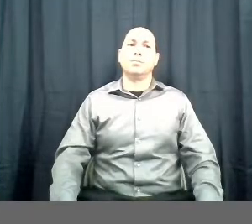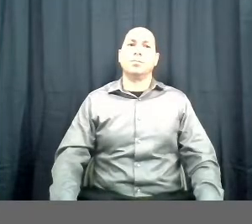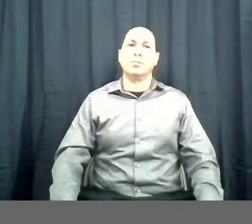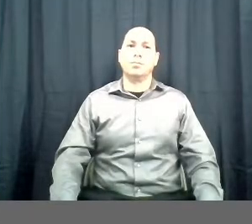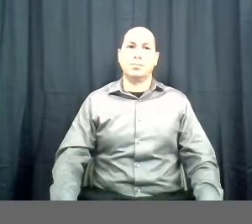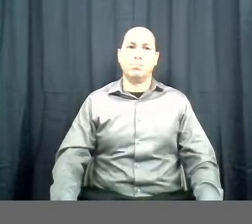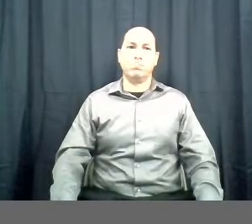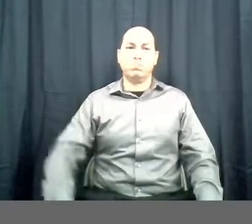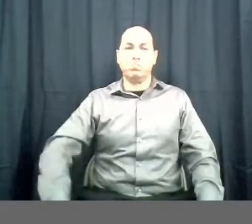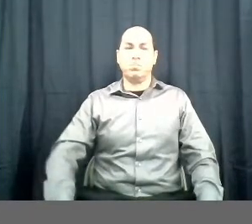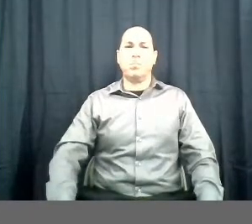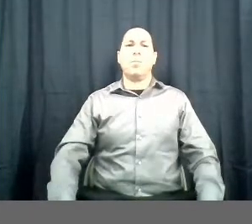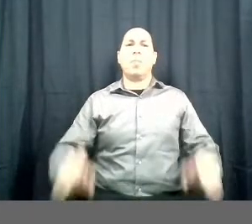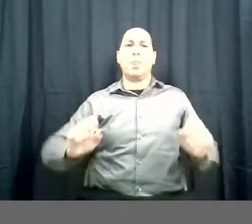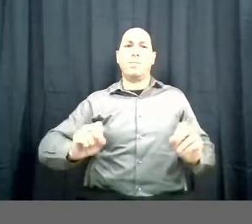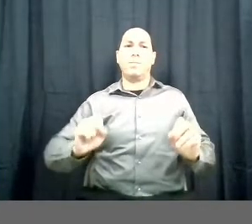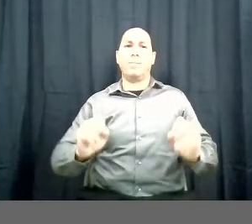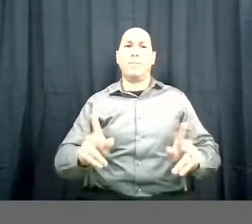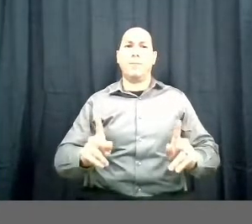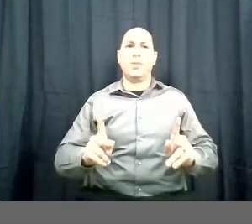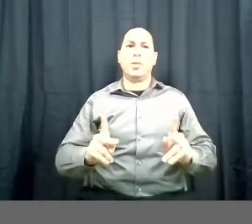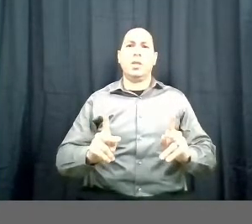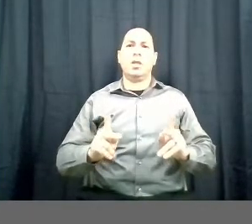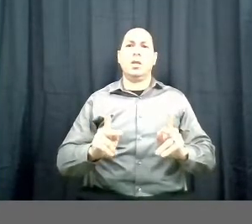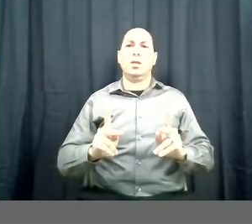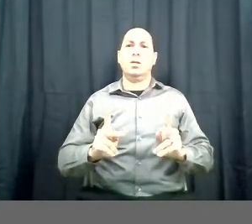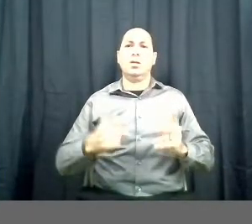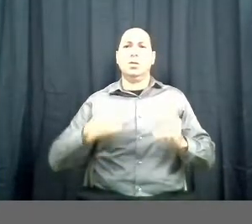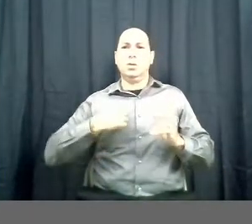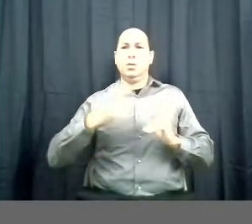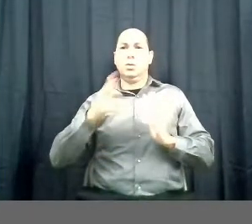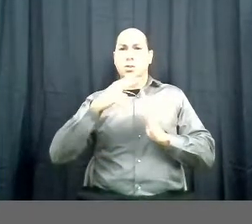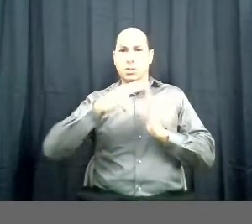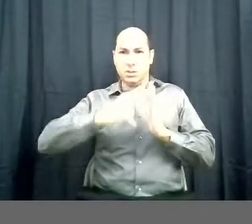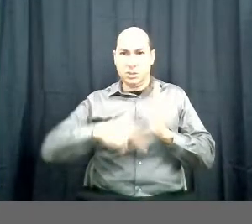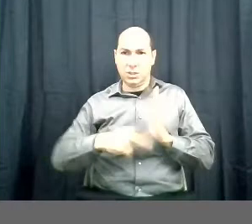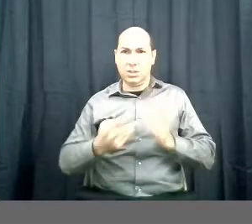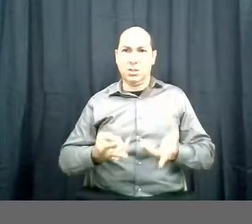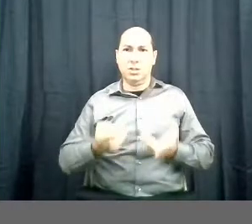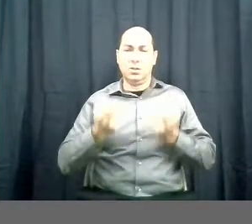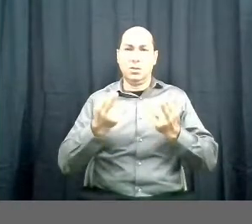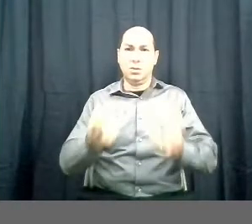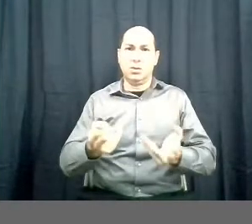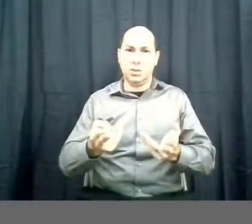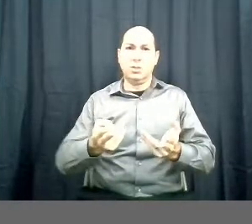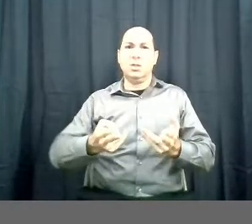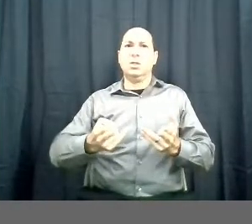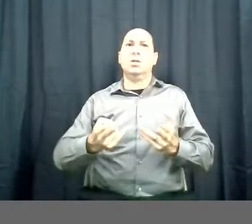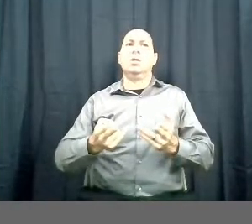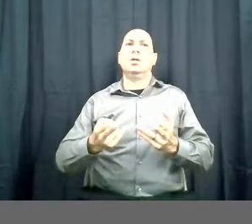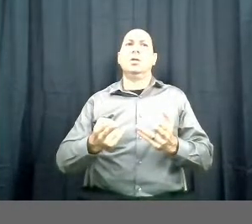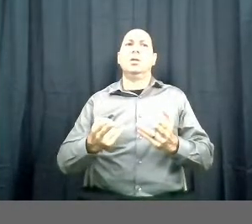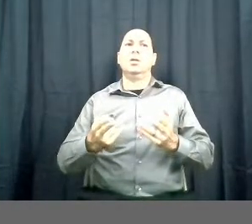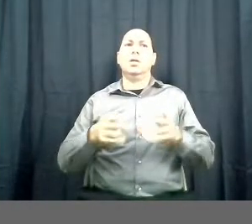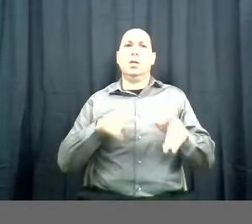Okay, so why don't we turn to that? I'll read the resolution and then I'll ask Jaime to describe